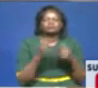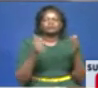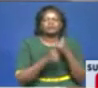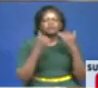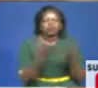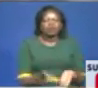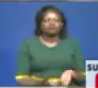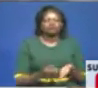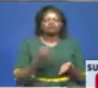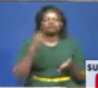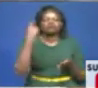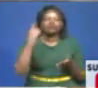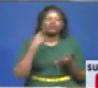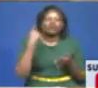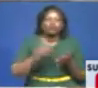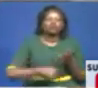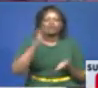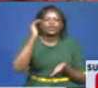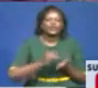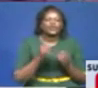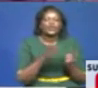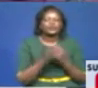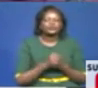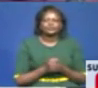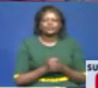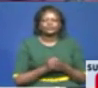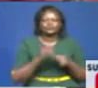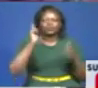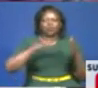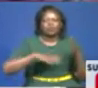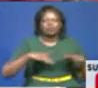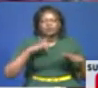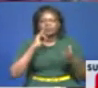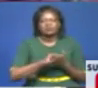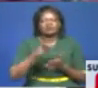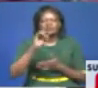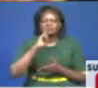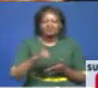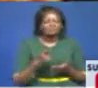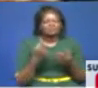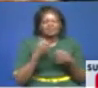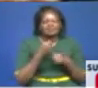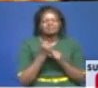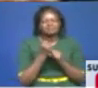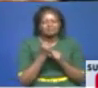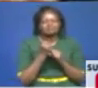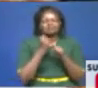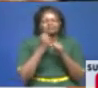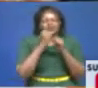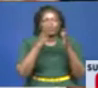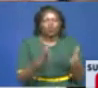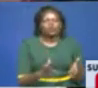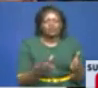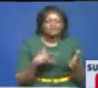The sentiment attributed to Education CS Ezekiel Machogu has rubbed stakeholders in the higher education the wrong